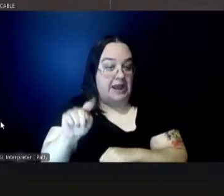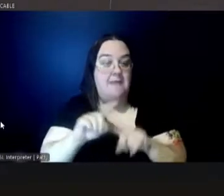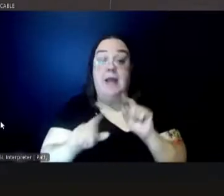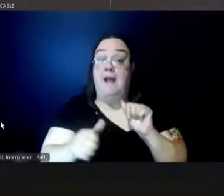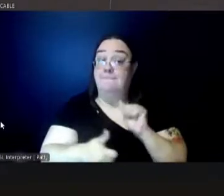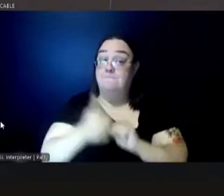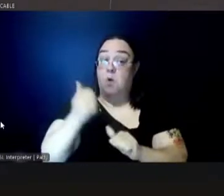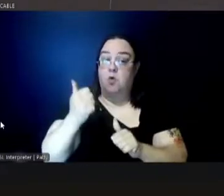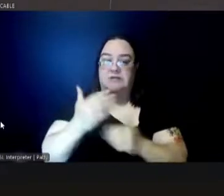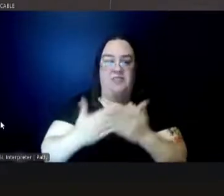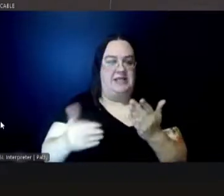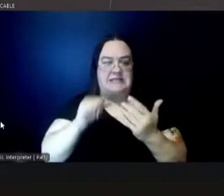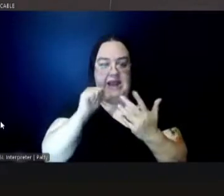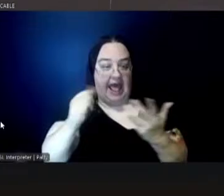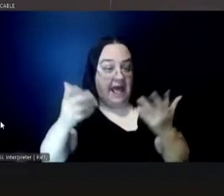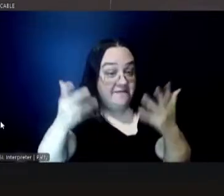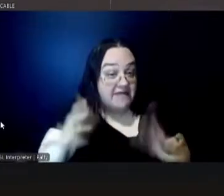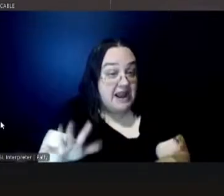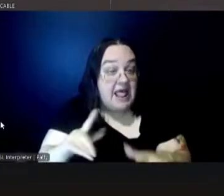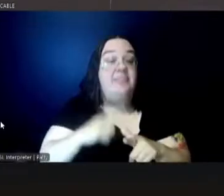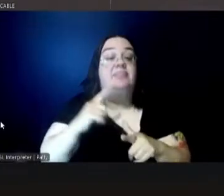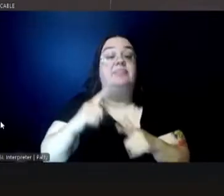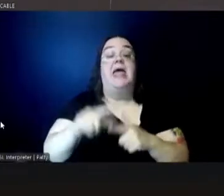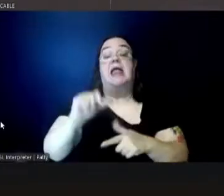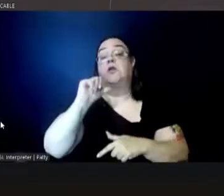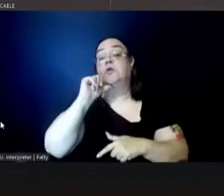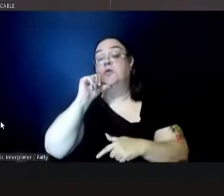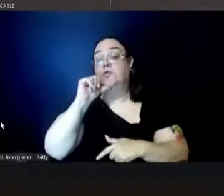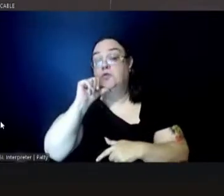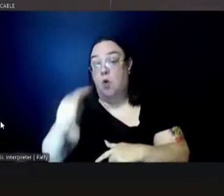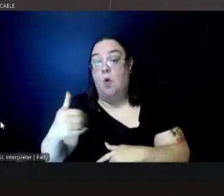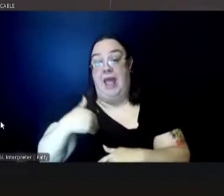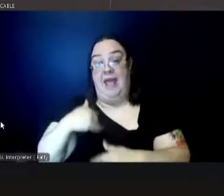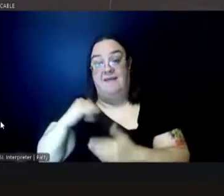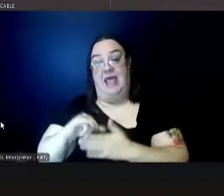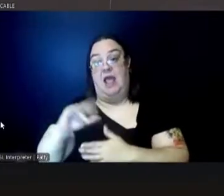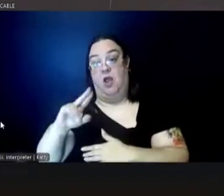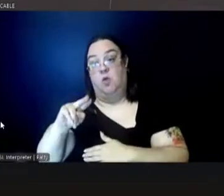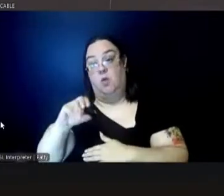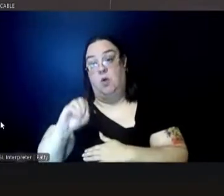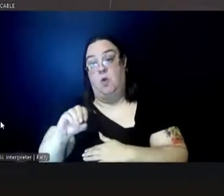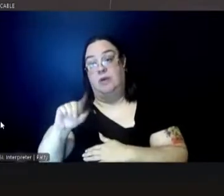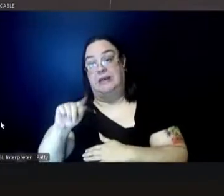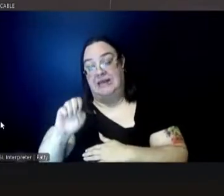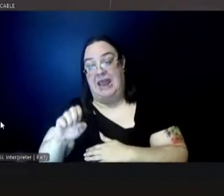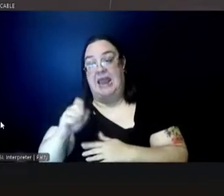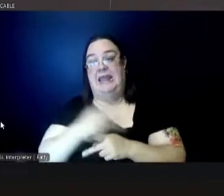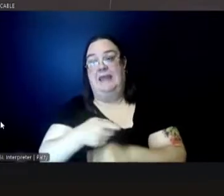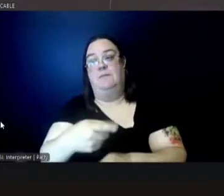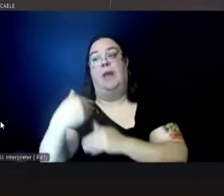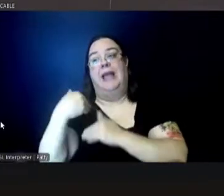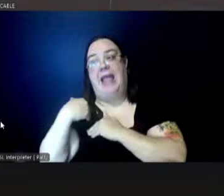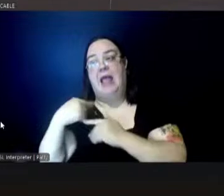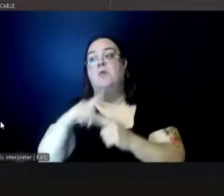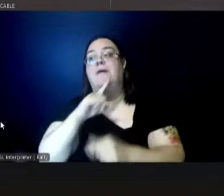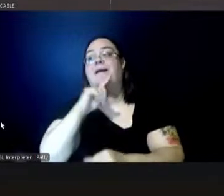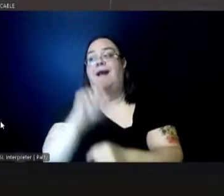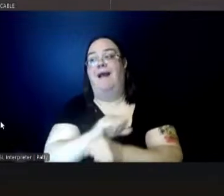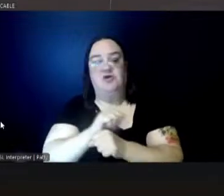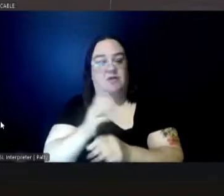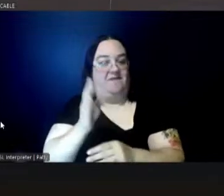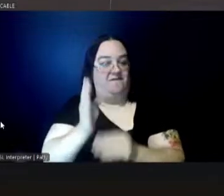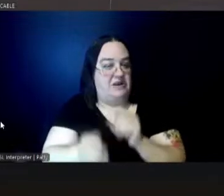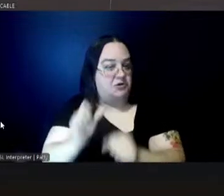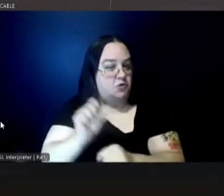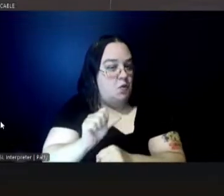not done, and then not have that UNO date to keep you accountable to actually finish the work. So I